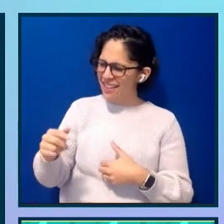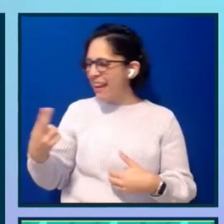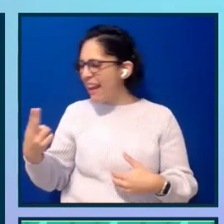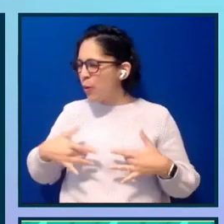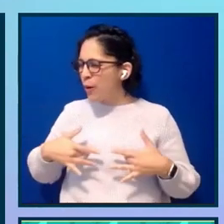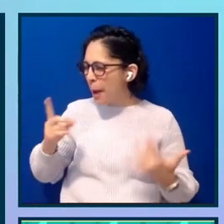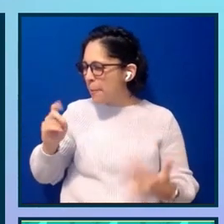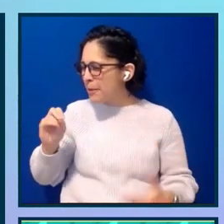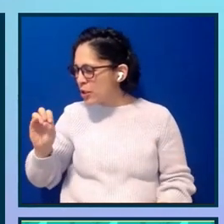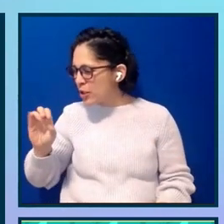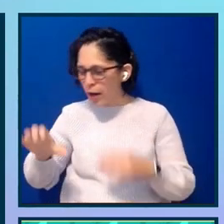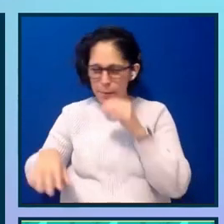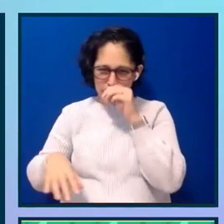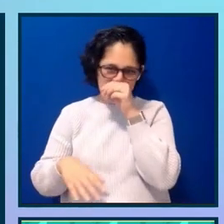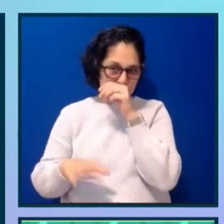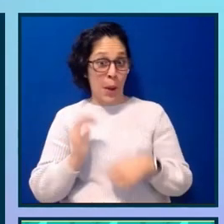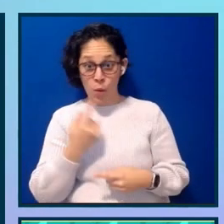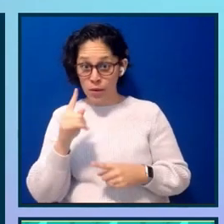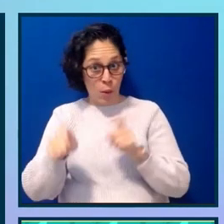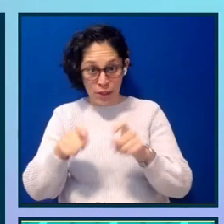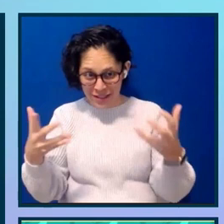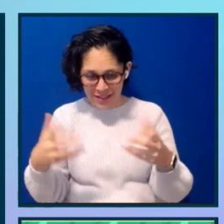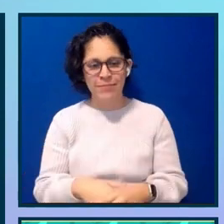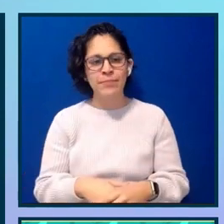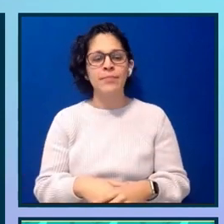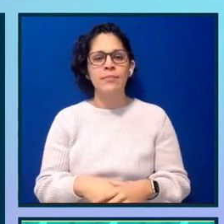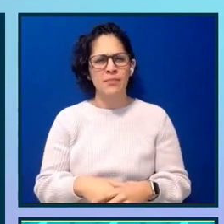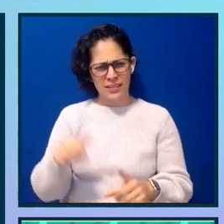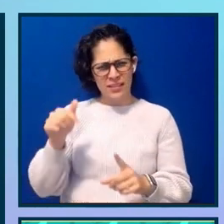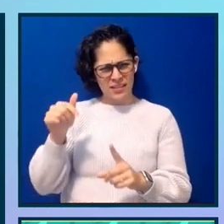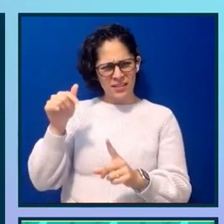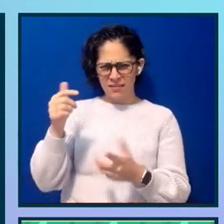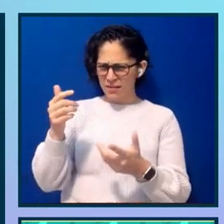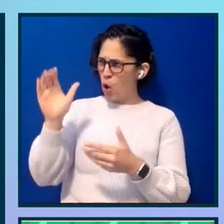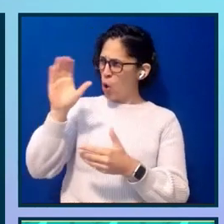so our questions were,